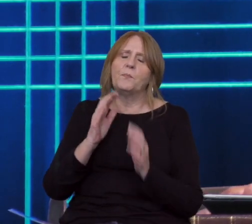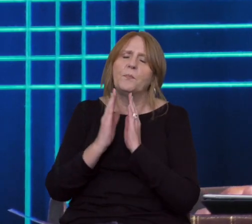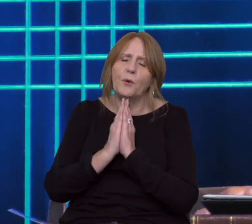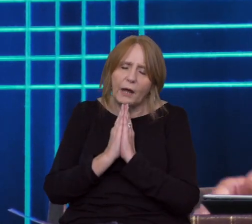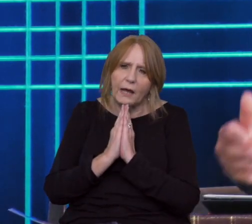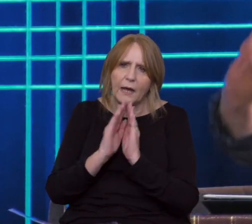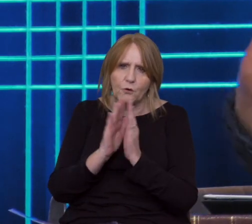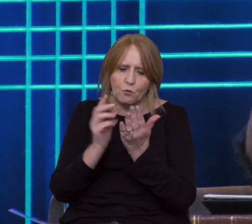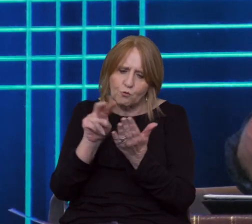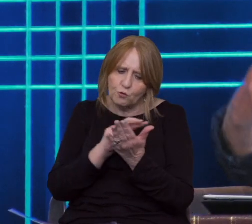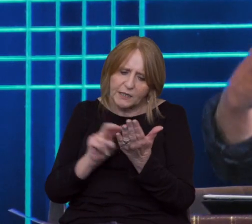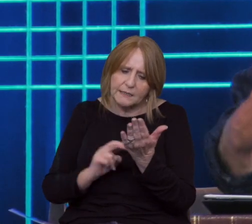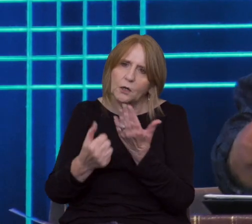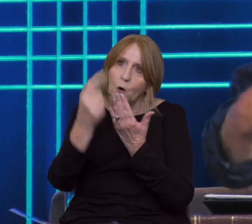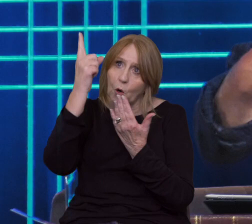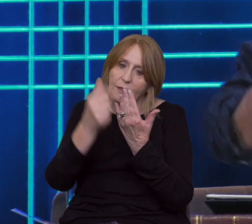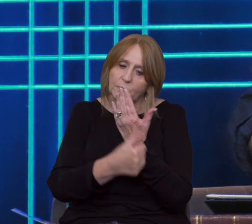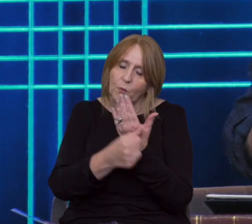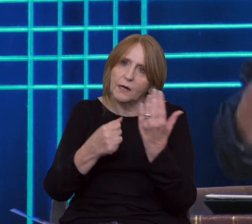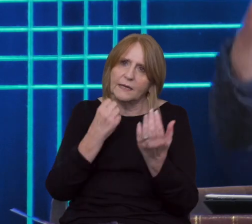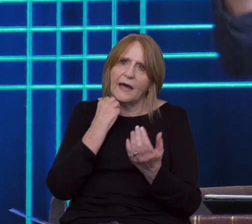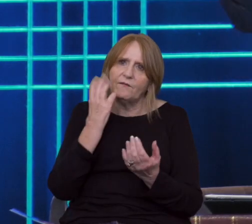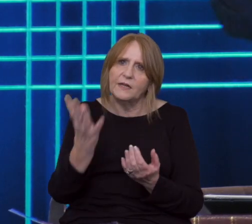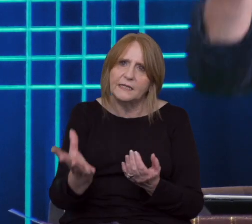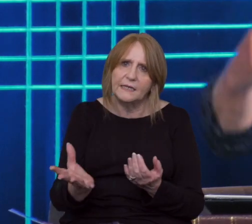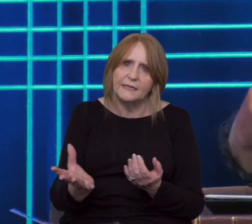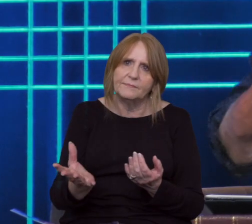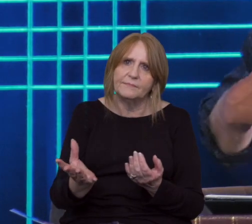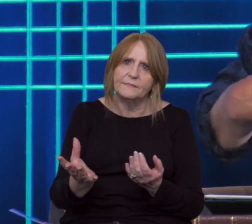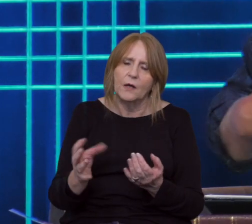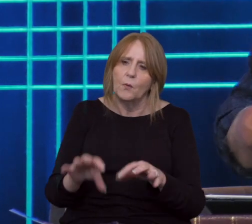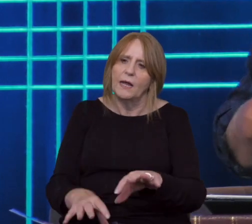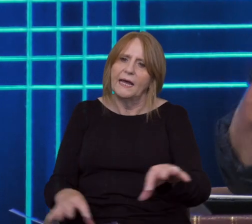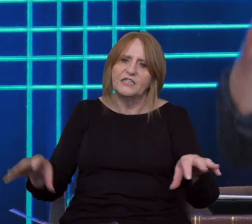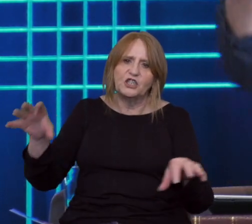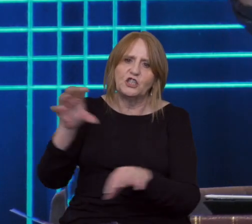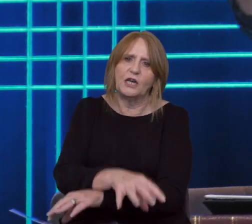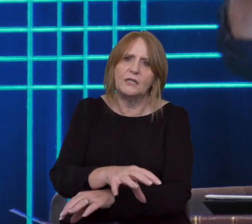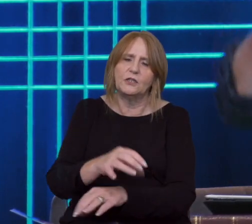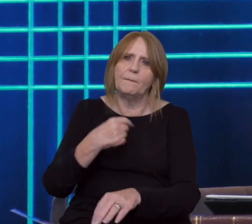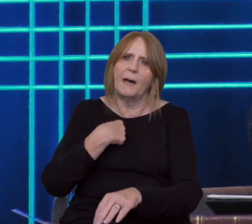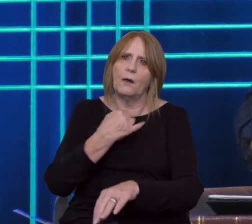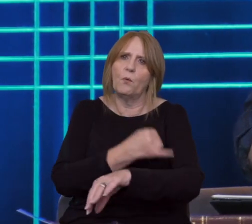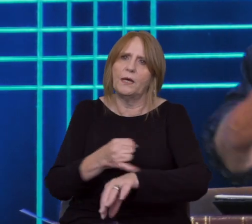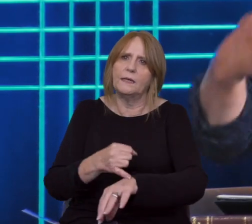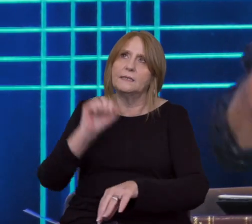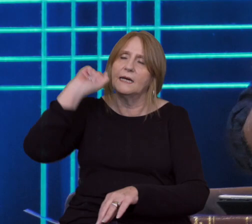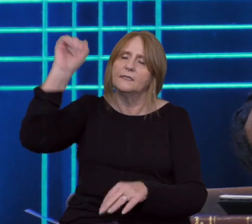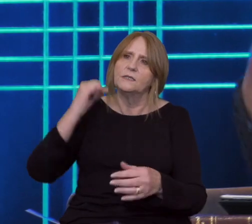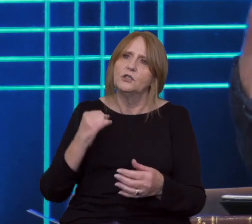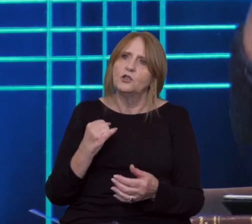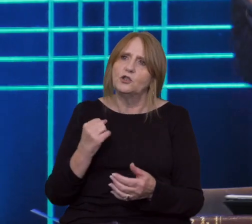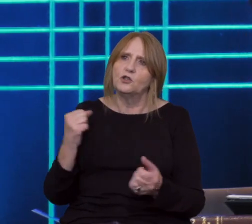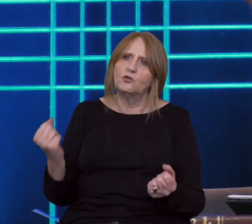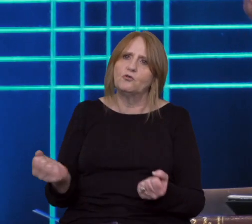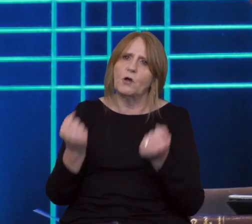our religious duty, but I'm exchanging my weakness for His strength, my foolishness for His wisdom, my